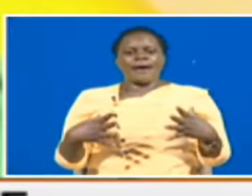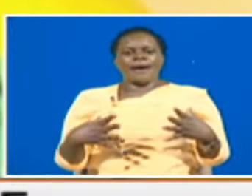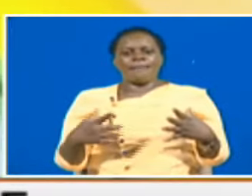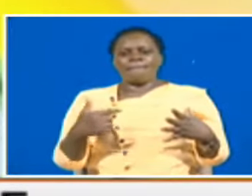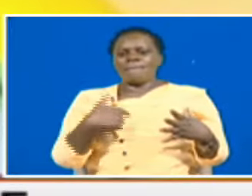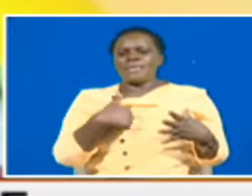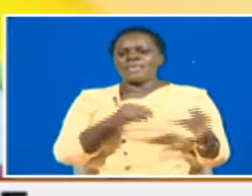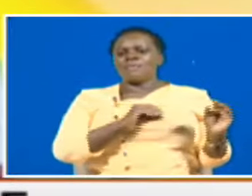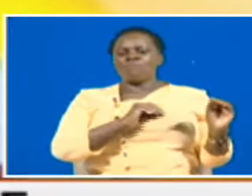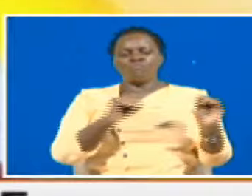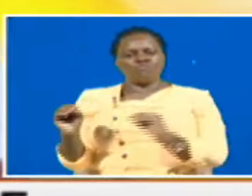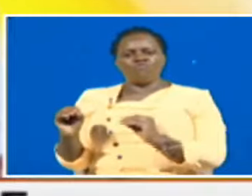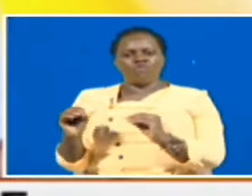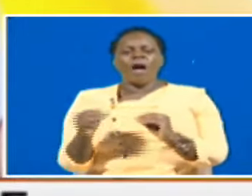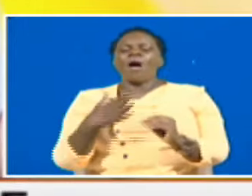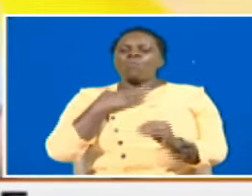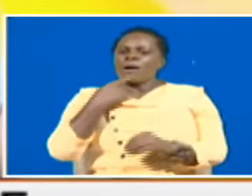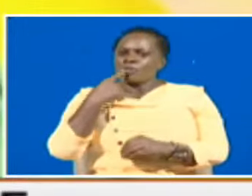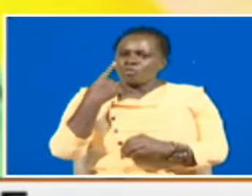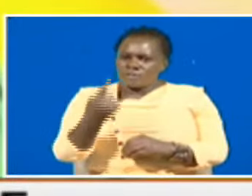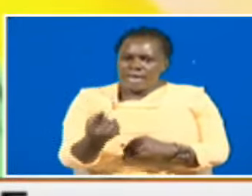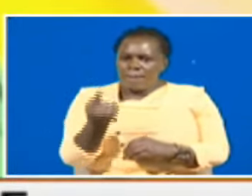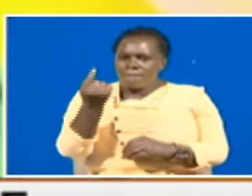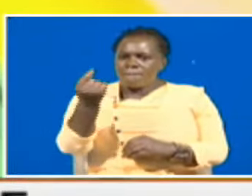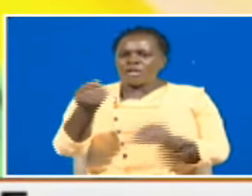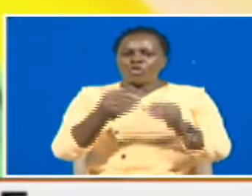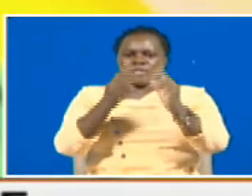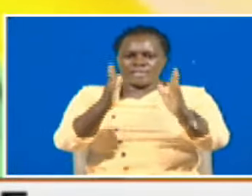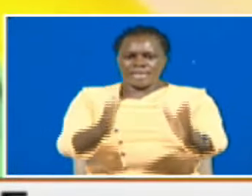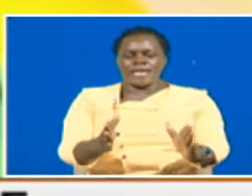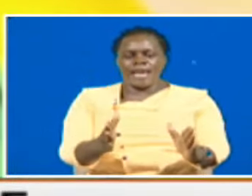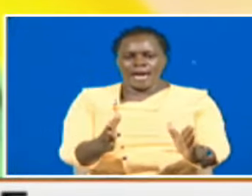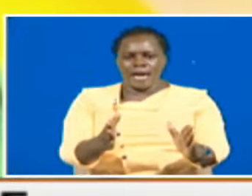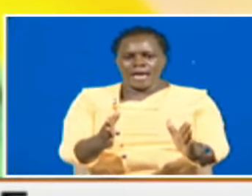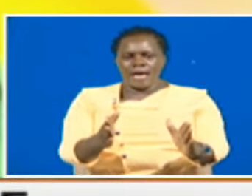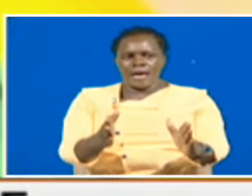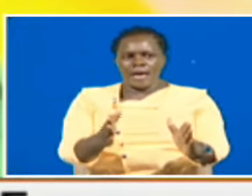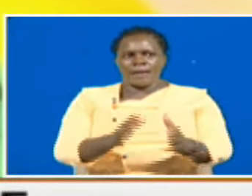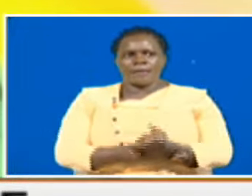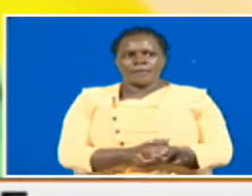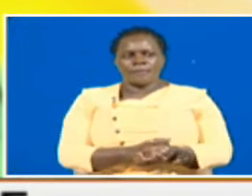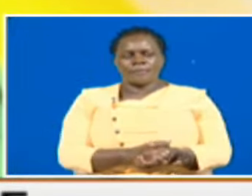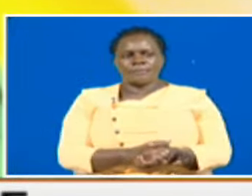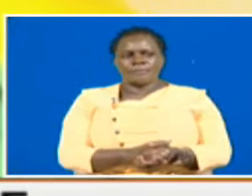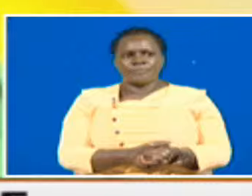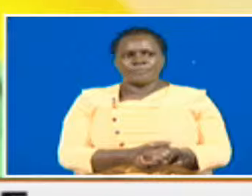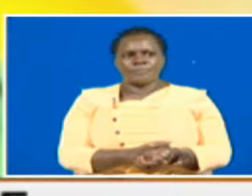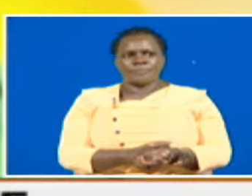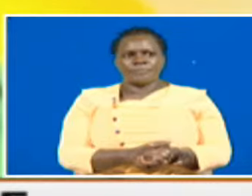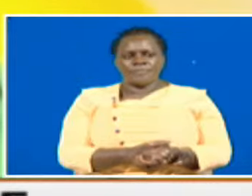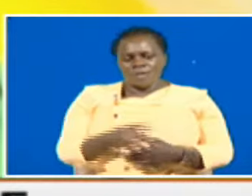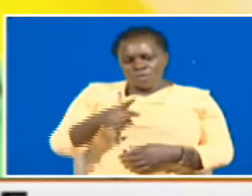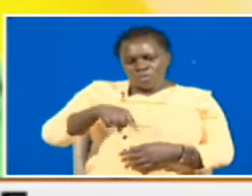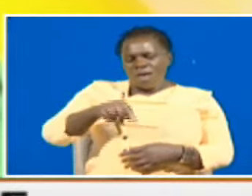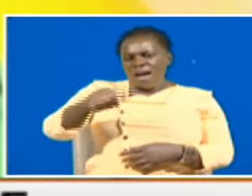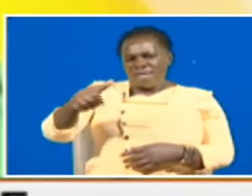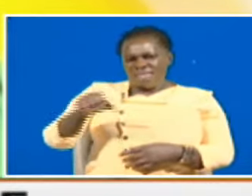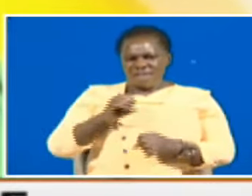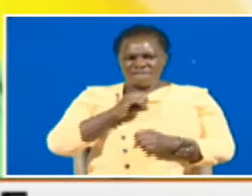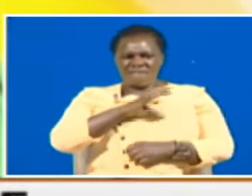mcha. Nataka kuambia minority leader Opio Wandai. Sisi